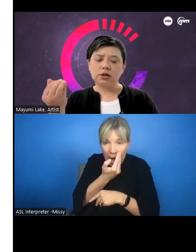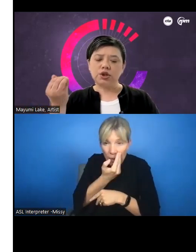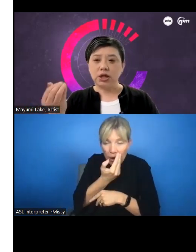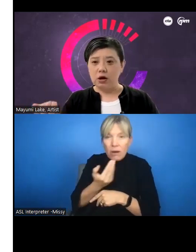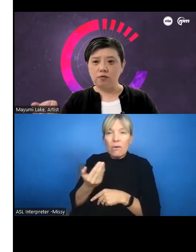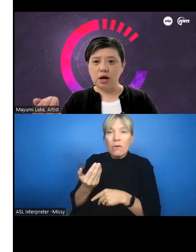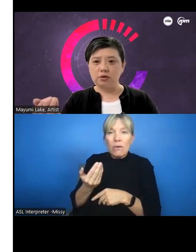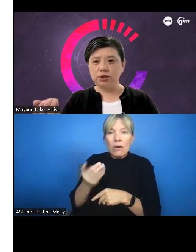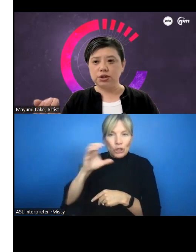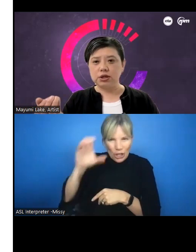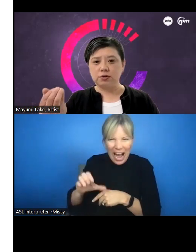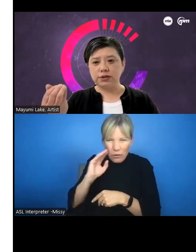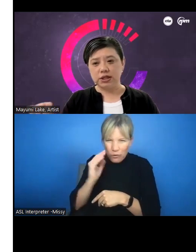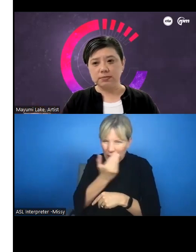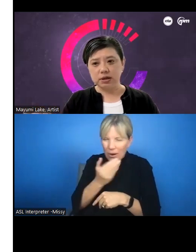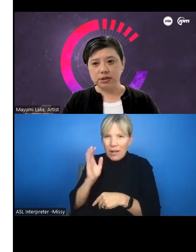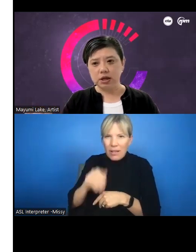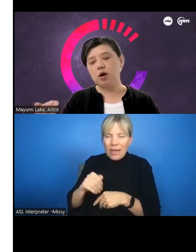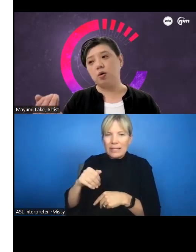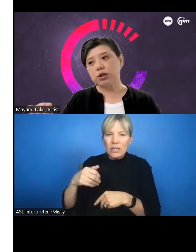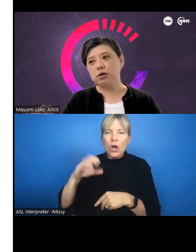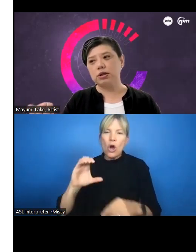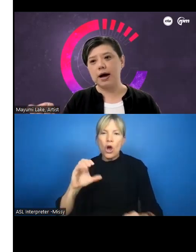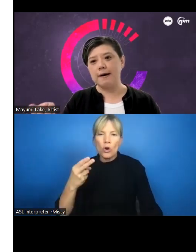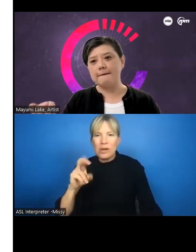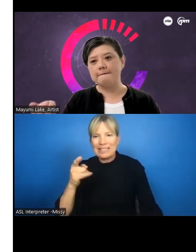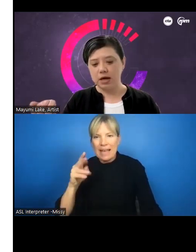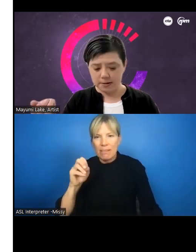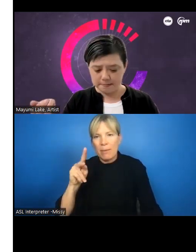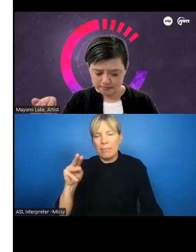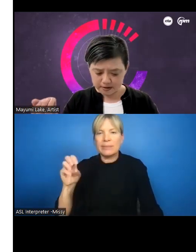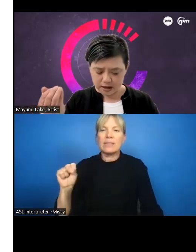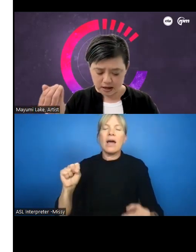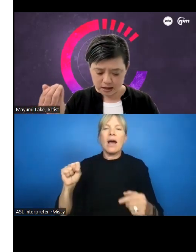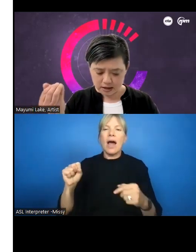the Chicago flower, which is chrysanthemums, and also the